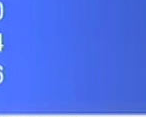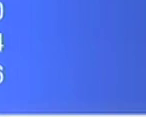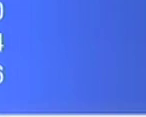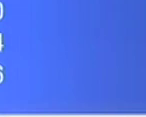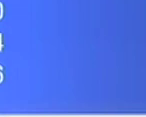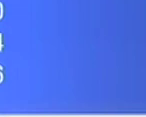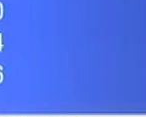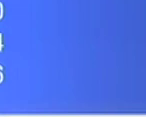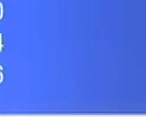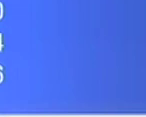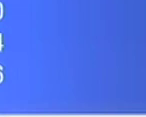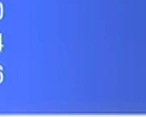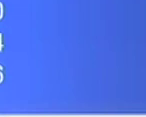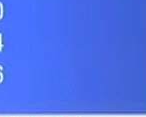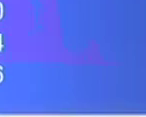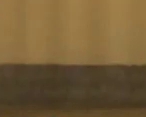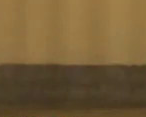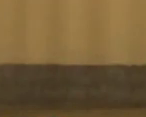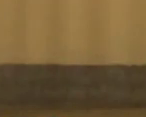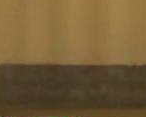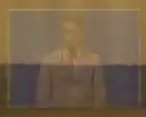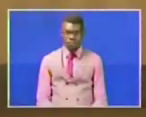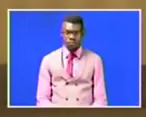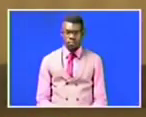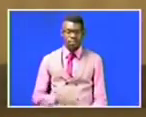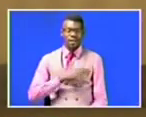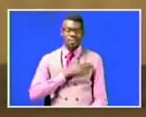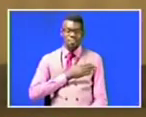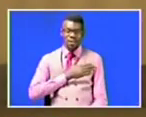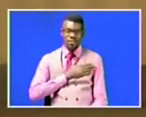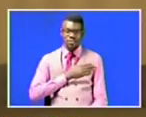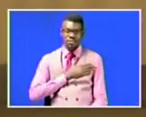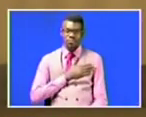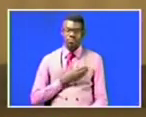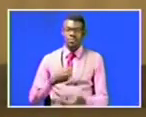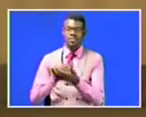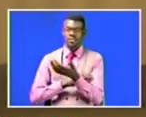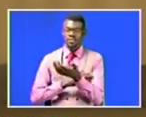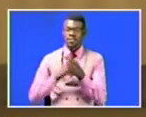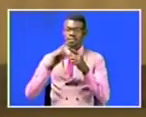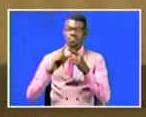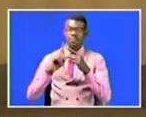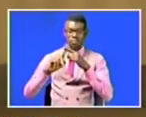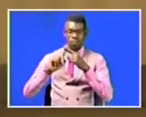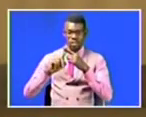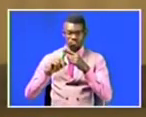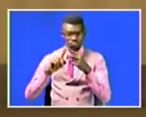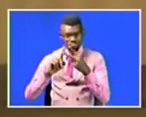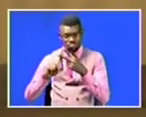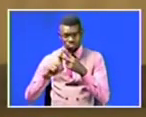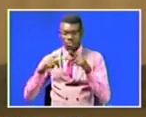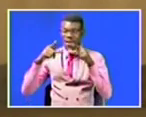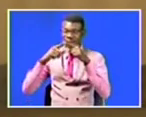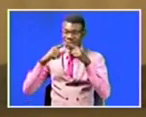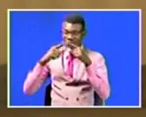5,985 new cancer cases annually. Breast cancer is number one, followed by cervical cancer closely,